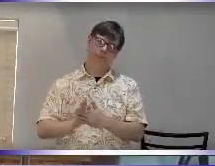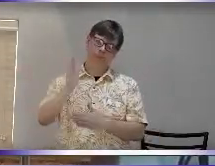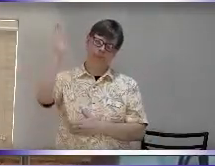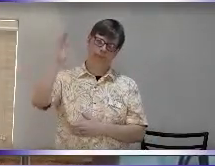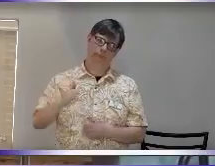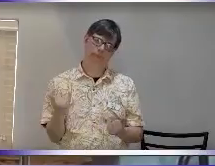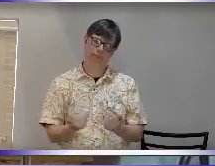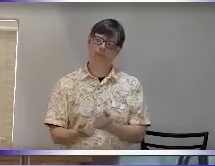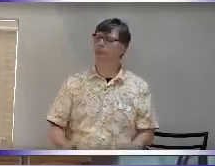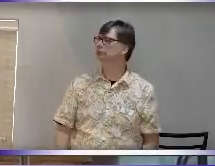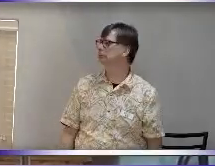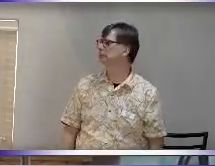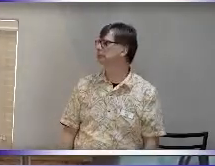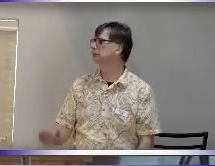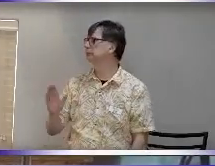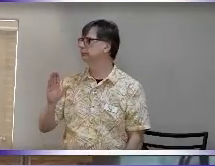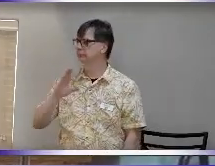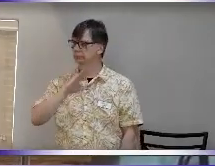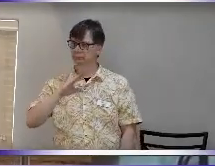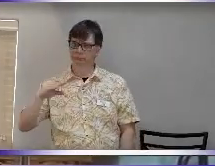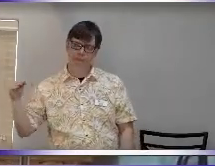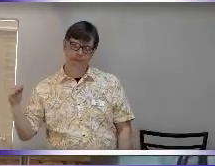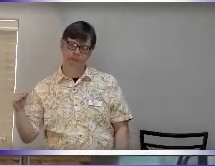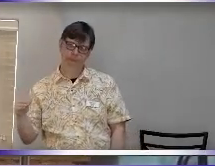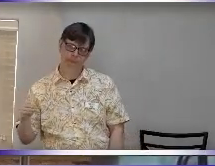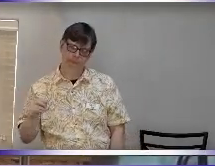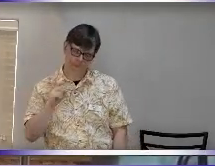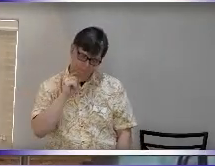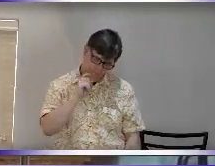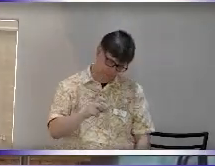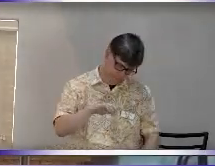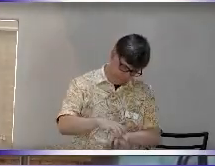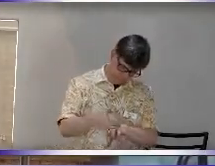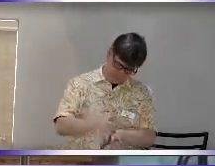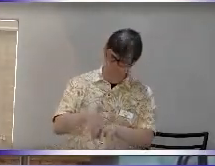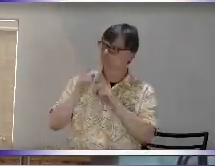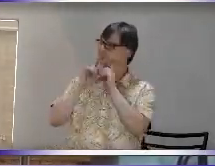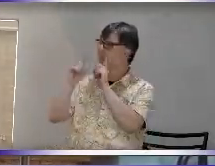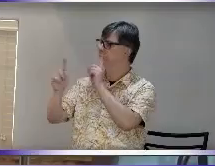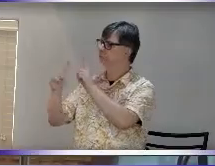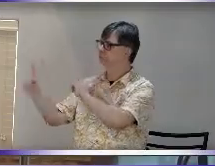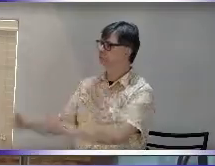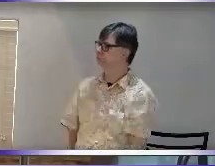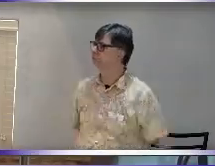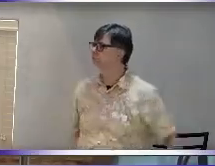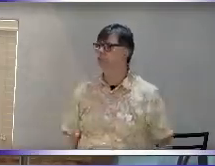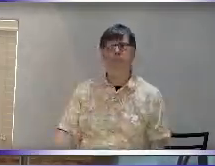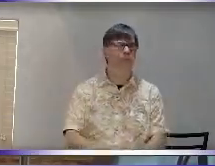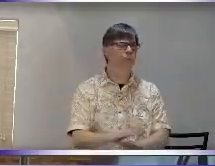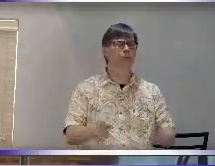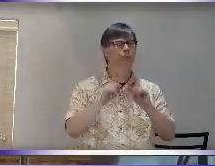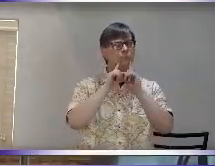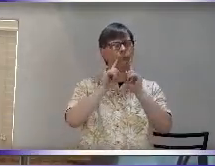dinner attendees, and they're going to have difficult conversations about the things that normally we don't talk about.